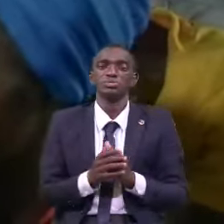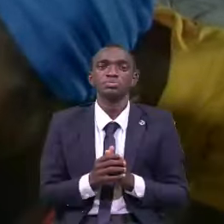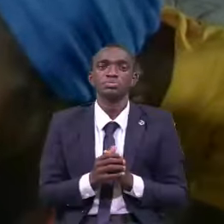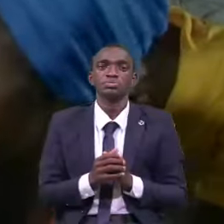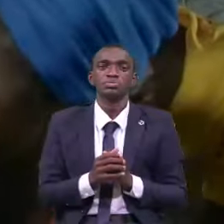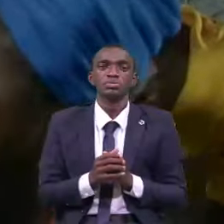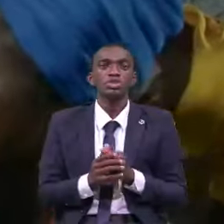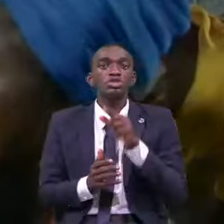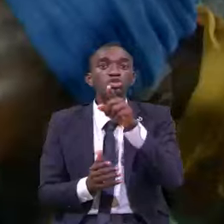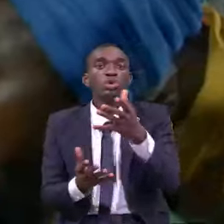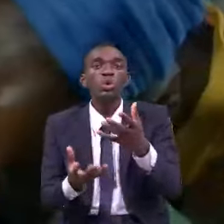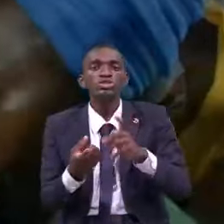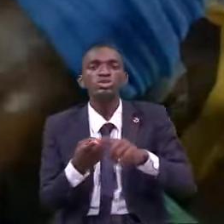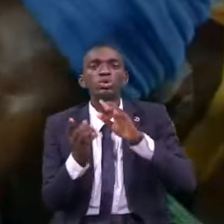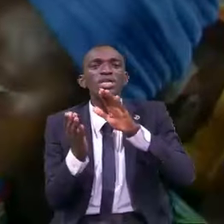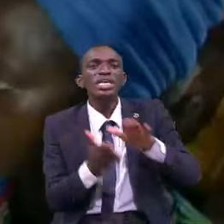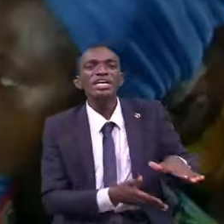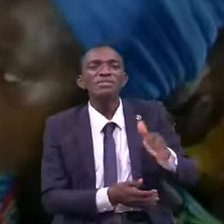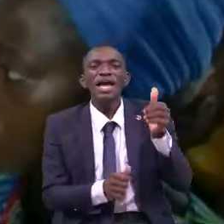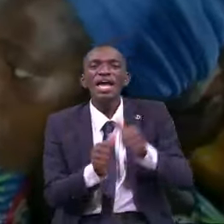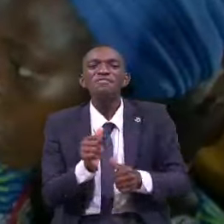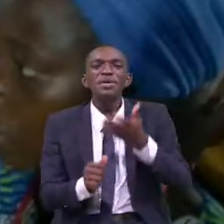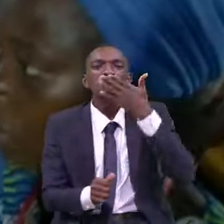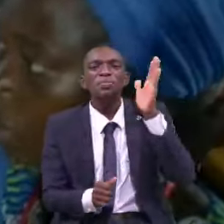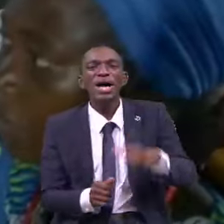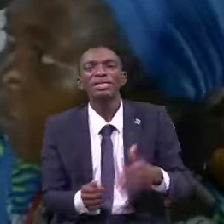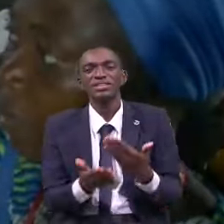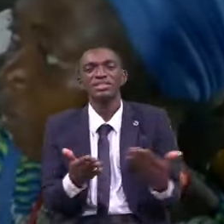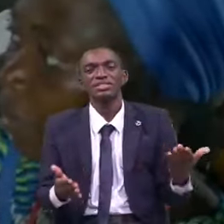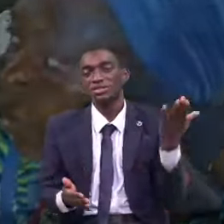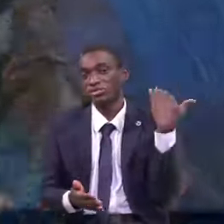You want to leave every evil sin of the past.